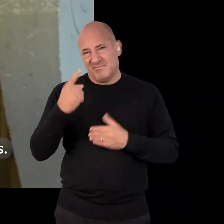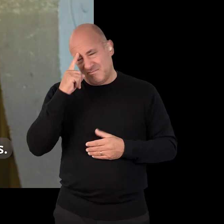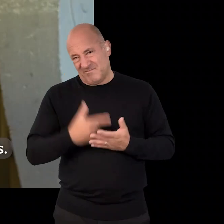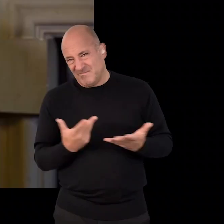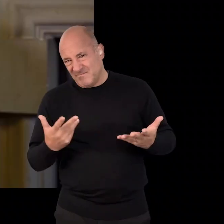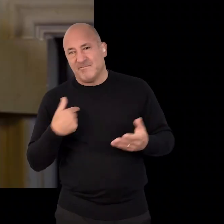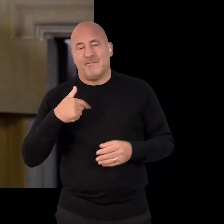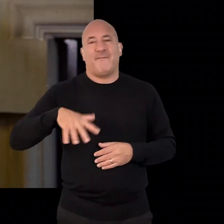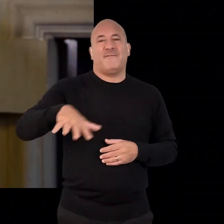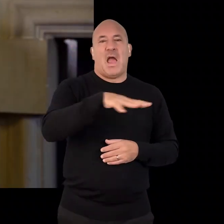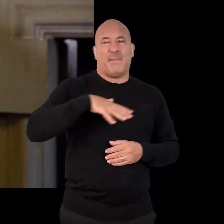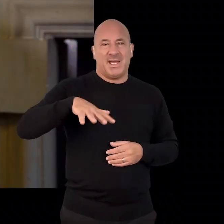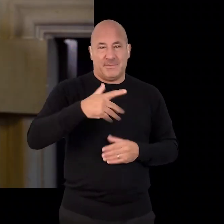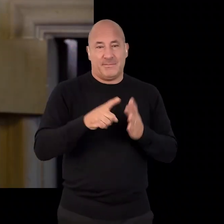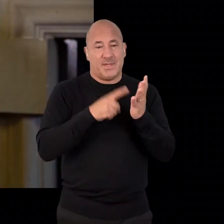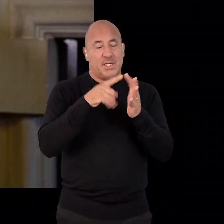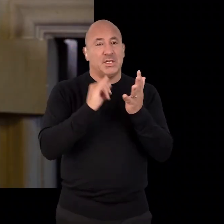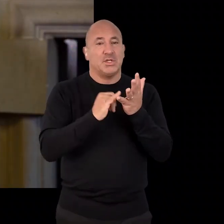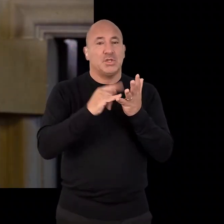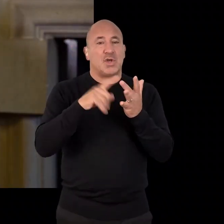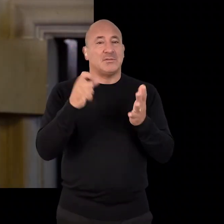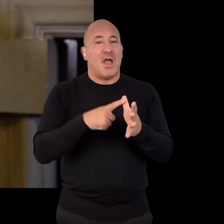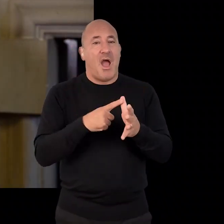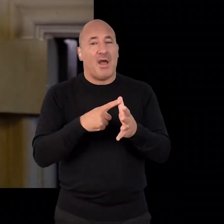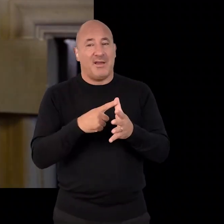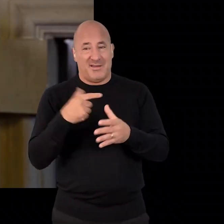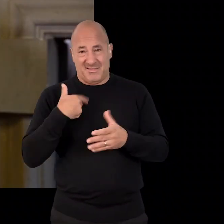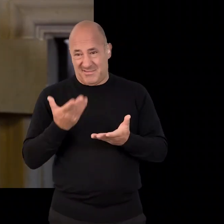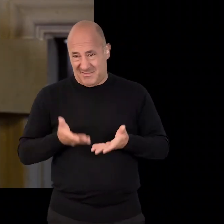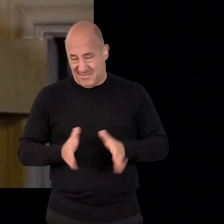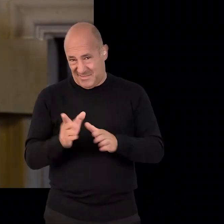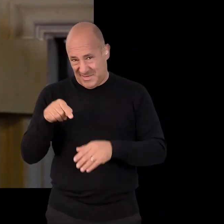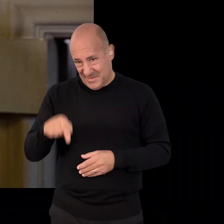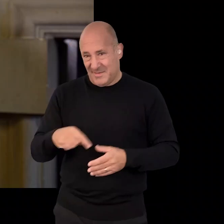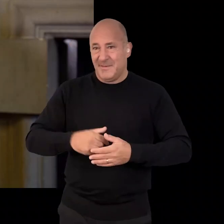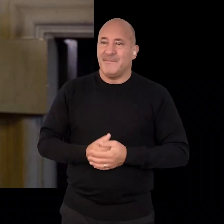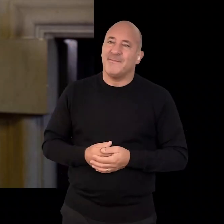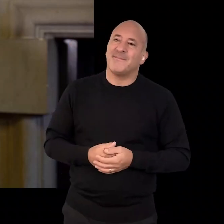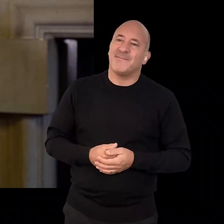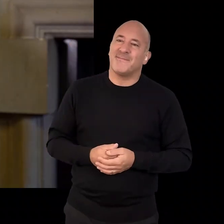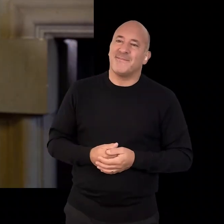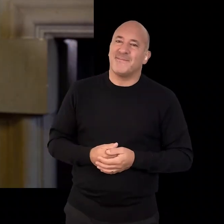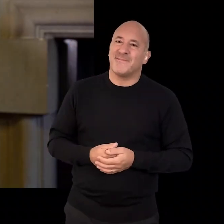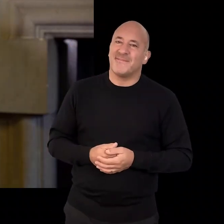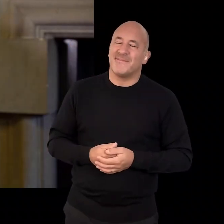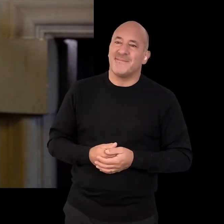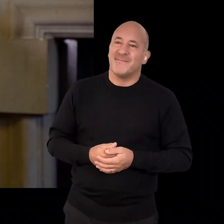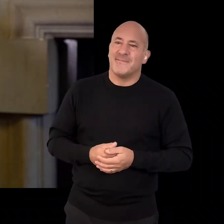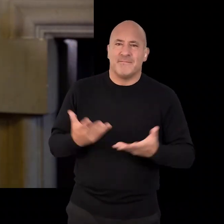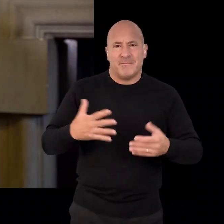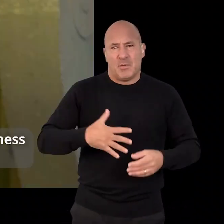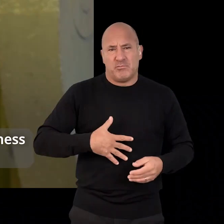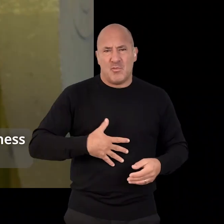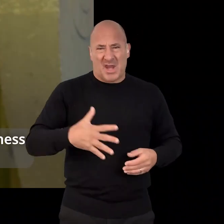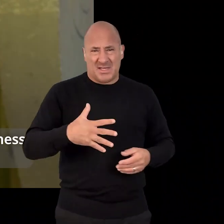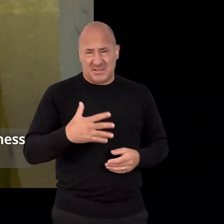does. I decided to start a family, and Jessica came